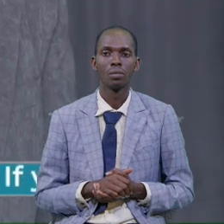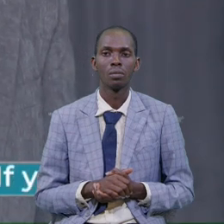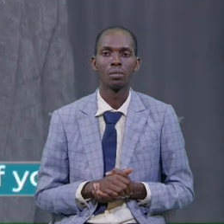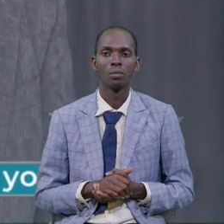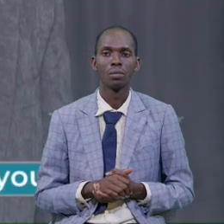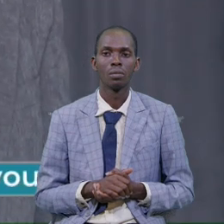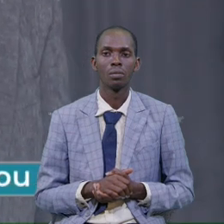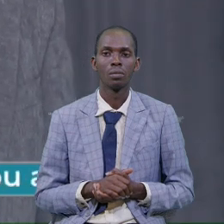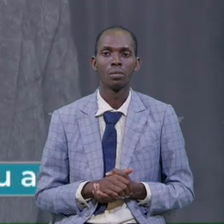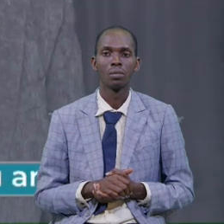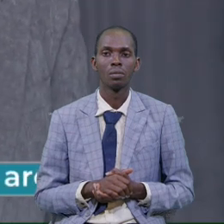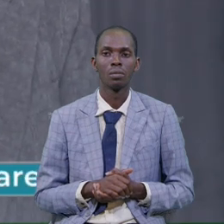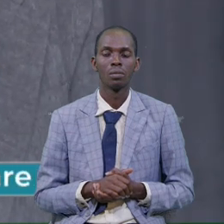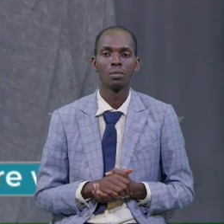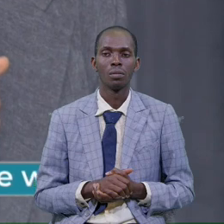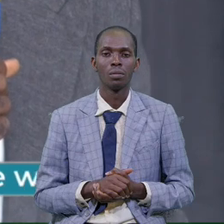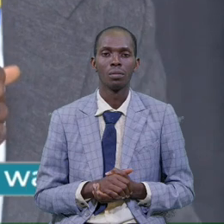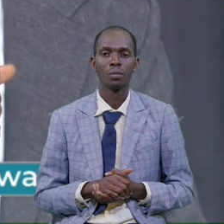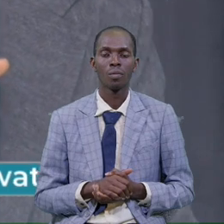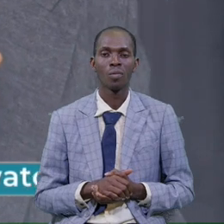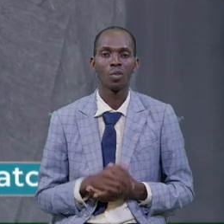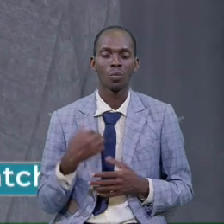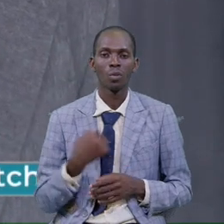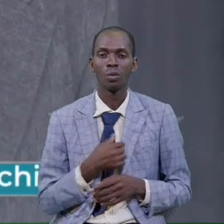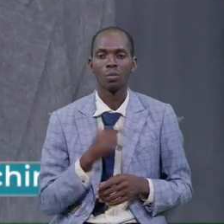Let's attend to all